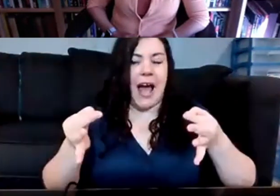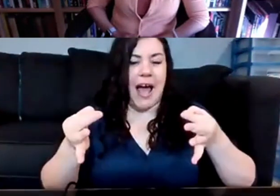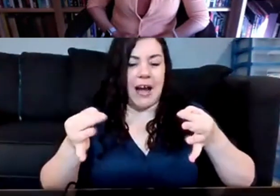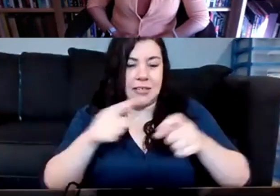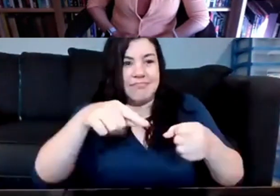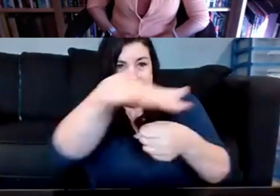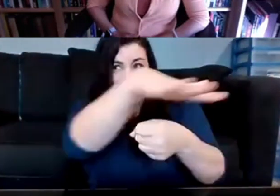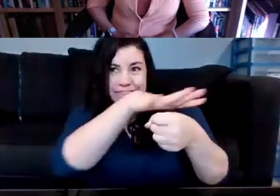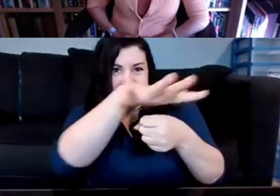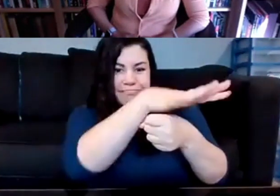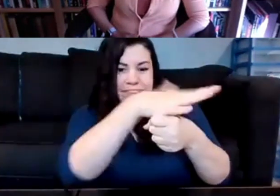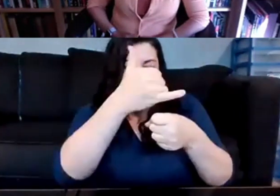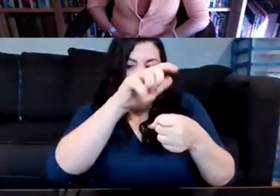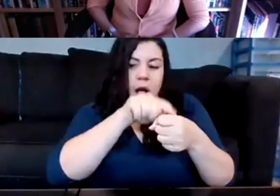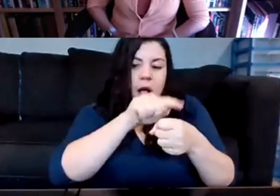my